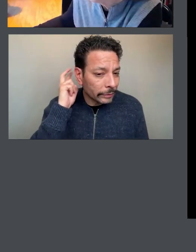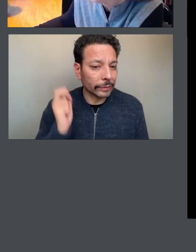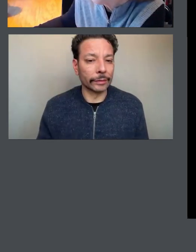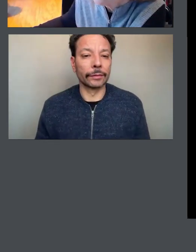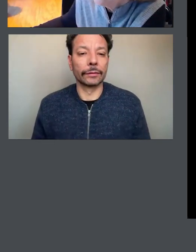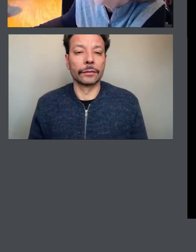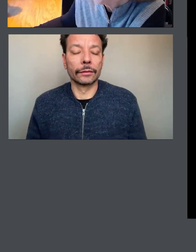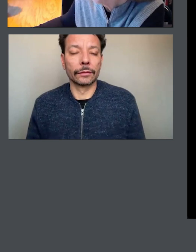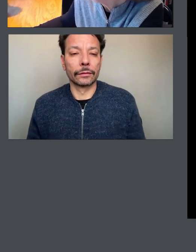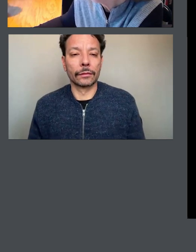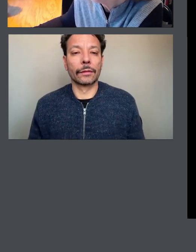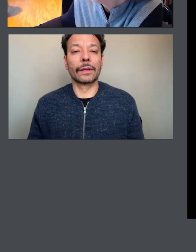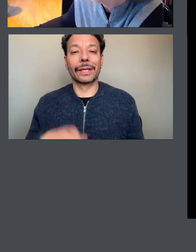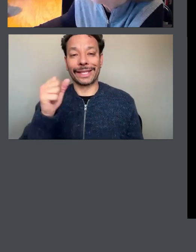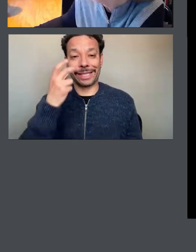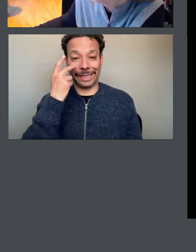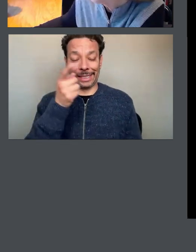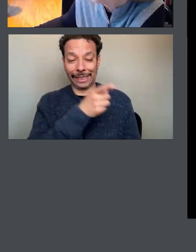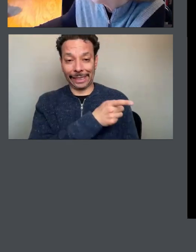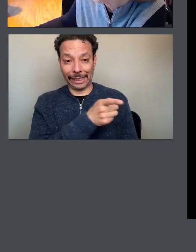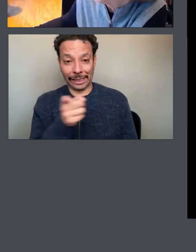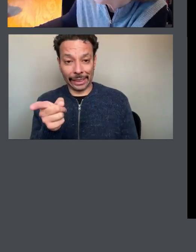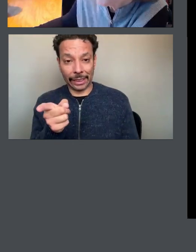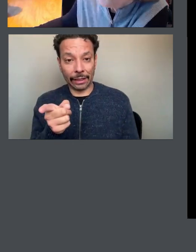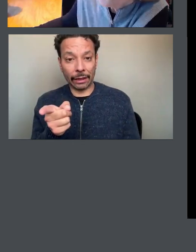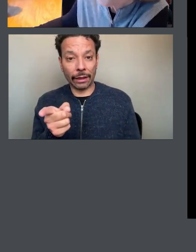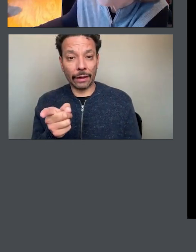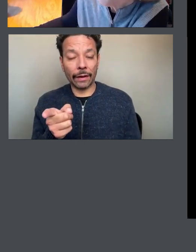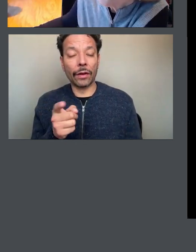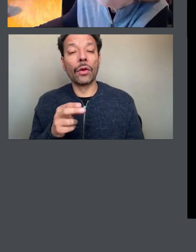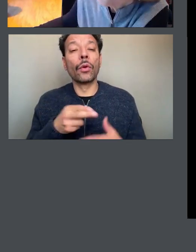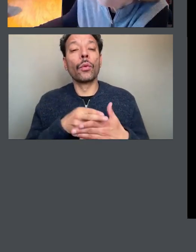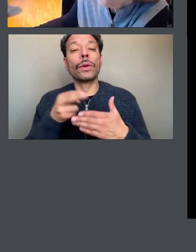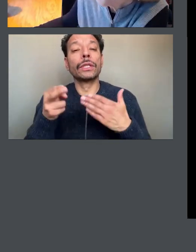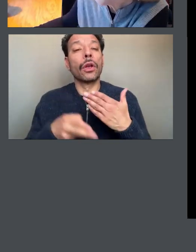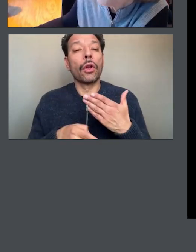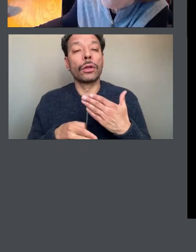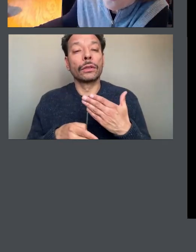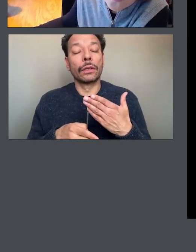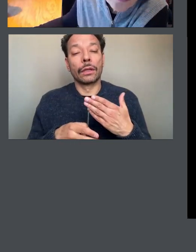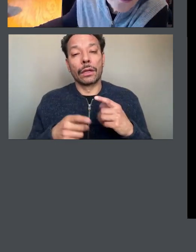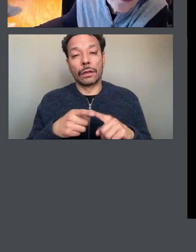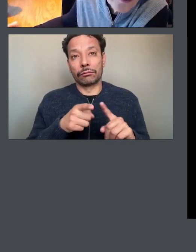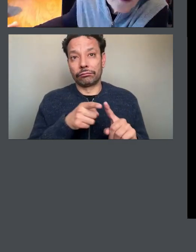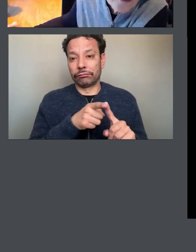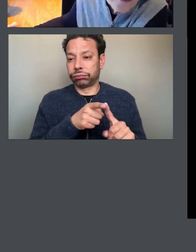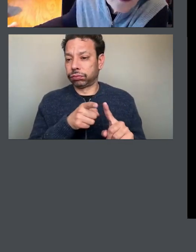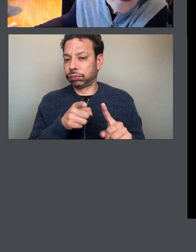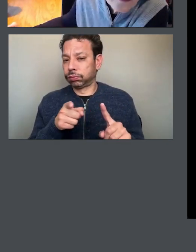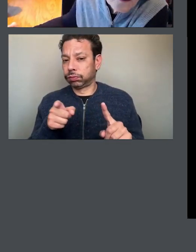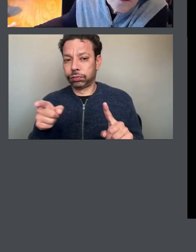And we can see here that the results across the board